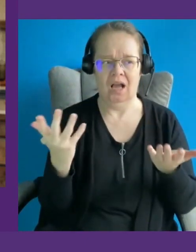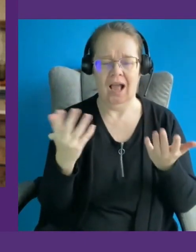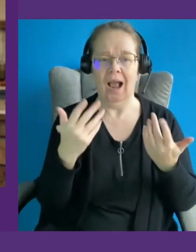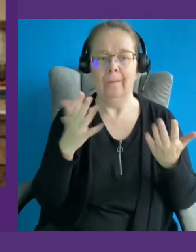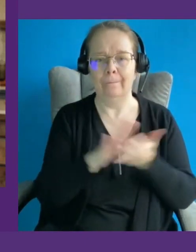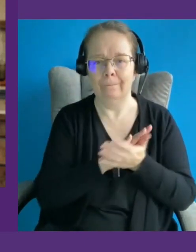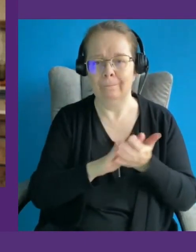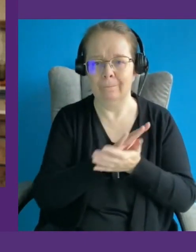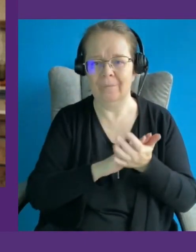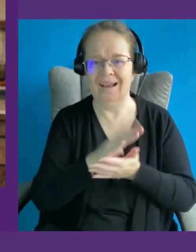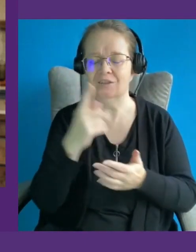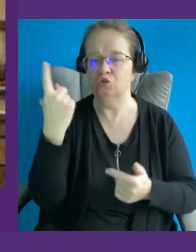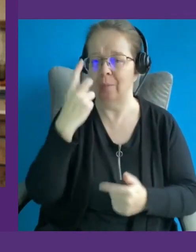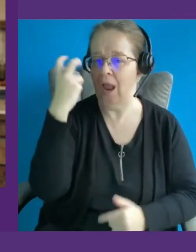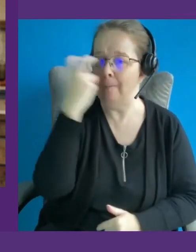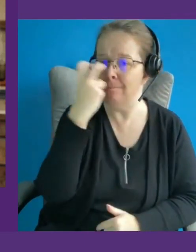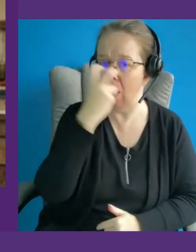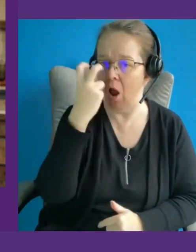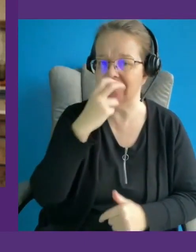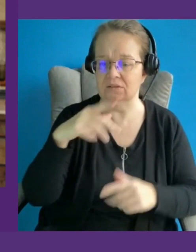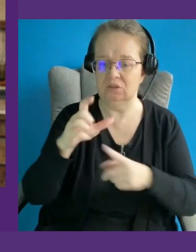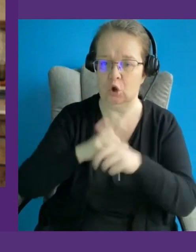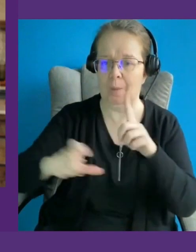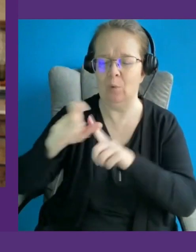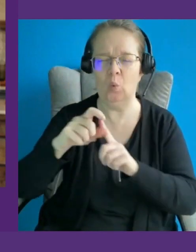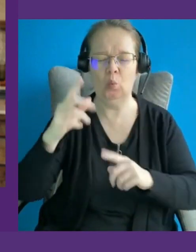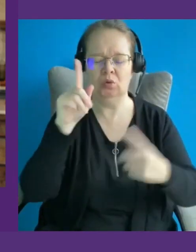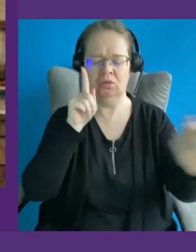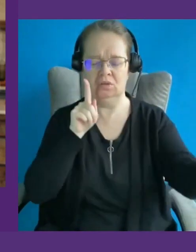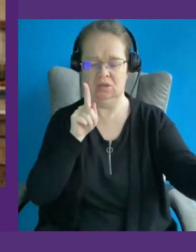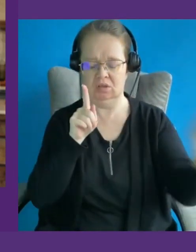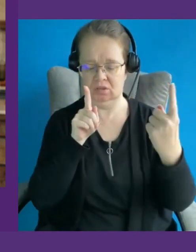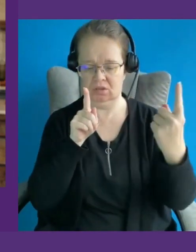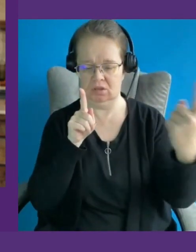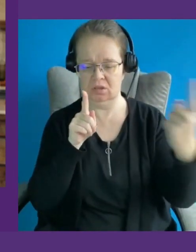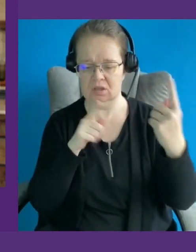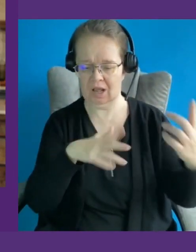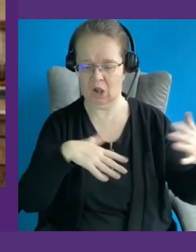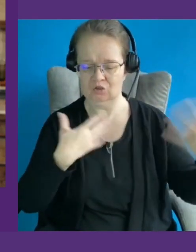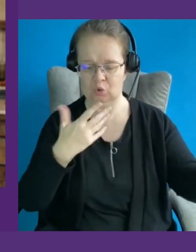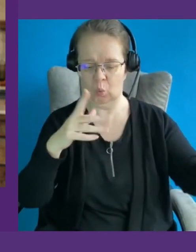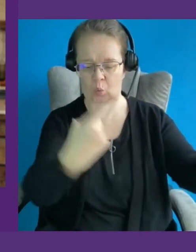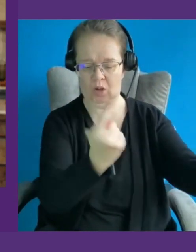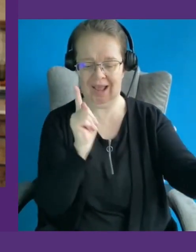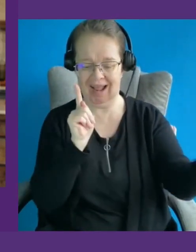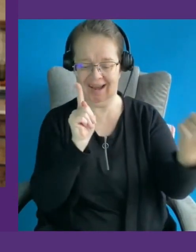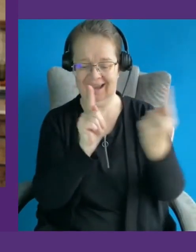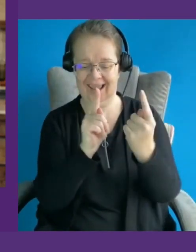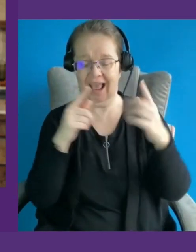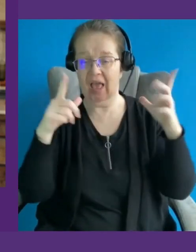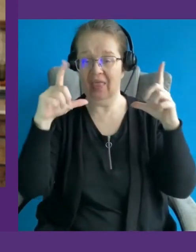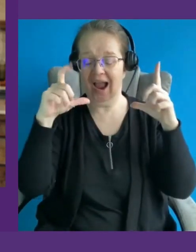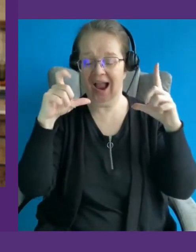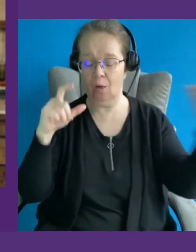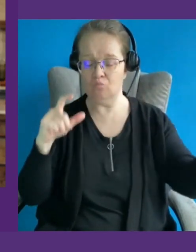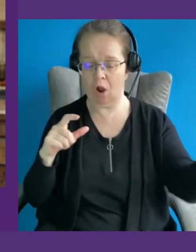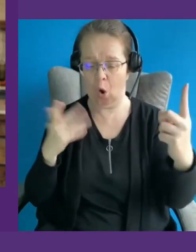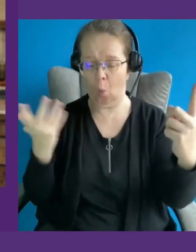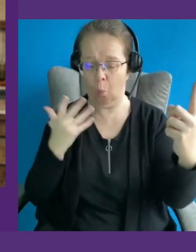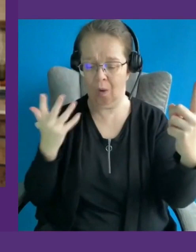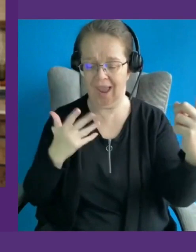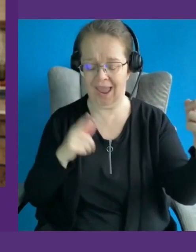blind community to have a comprehension of when someone came into the frame of view of the camera, where they were, and give